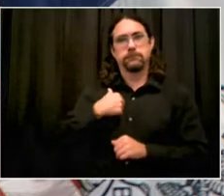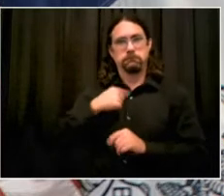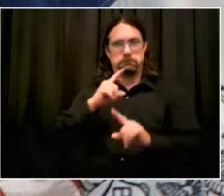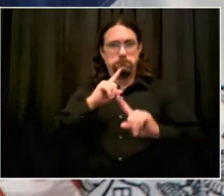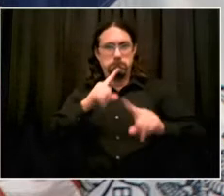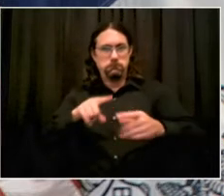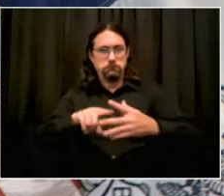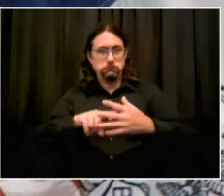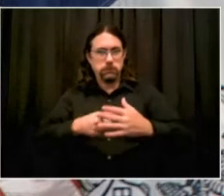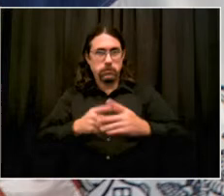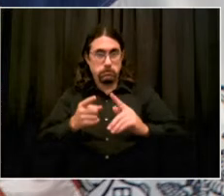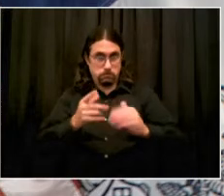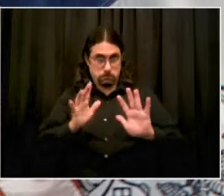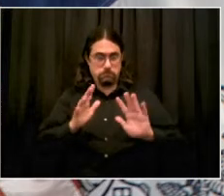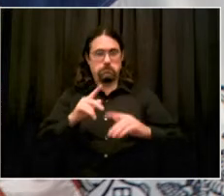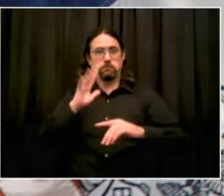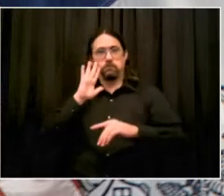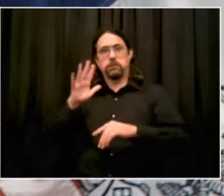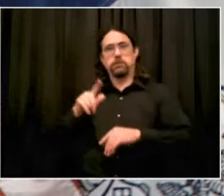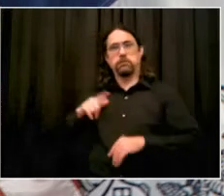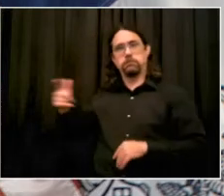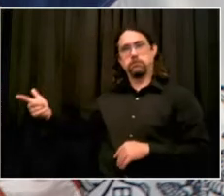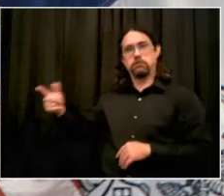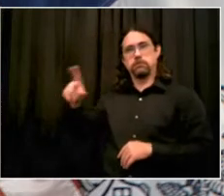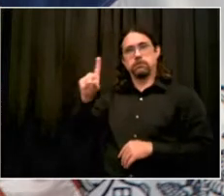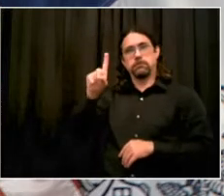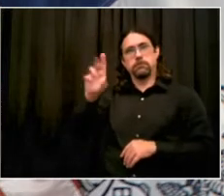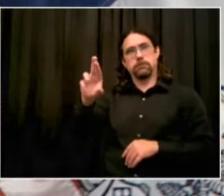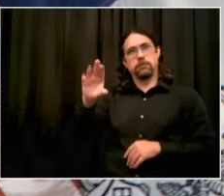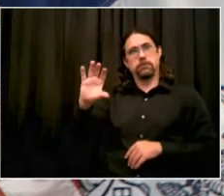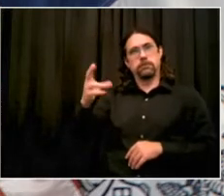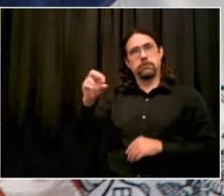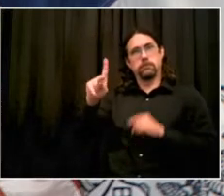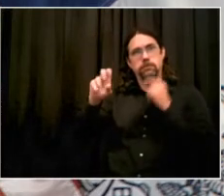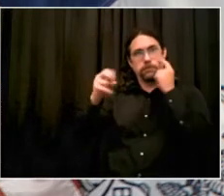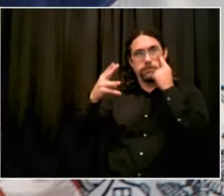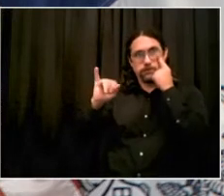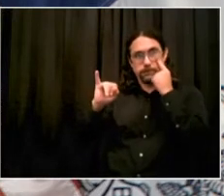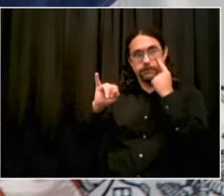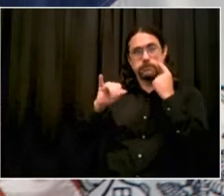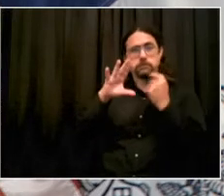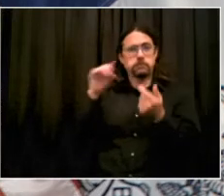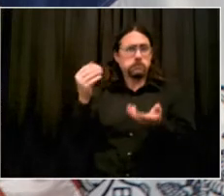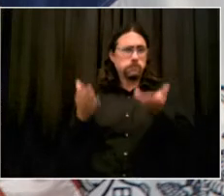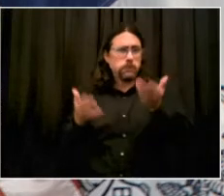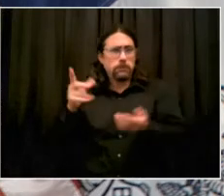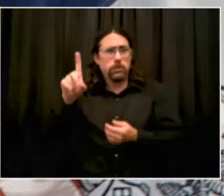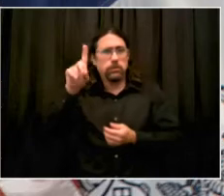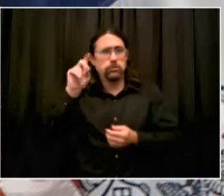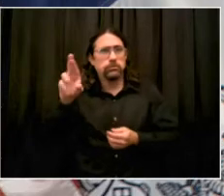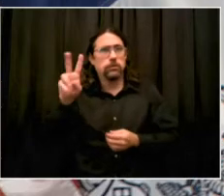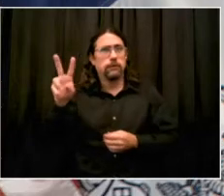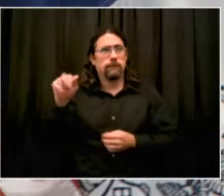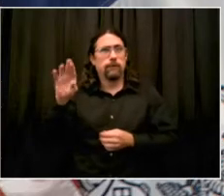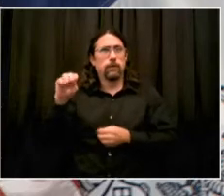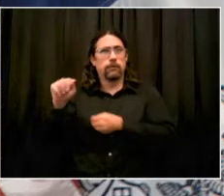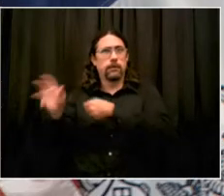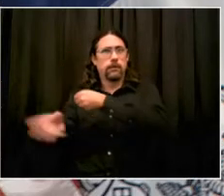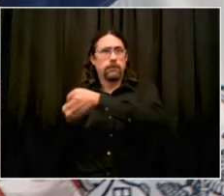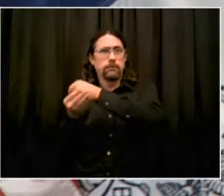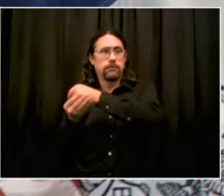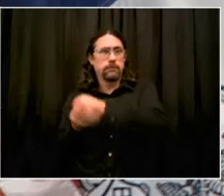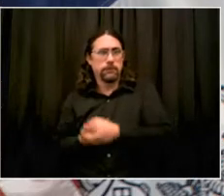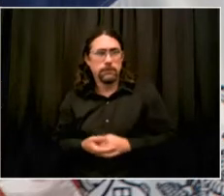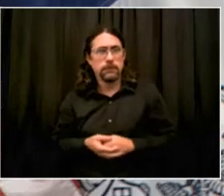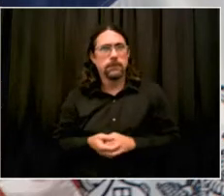and Dr. Varma is on with us as well, I would note remotely. Look, where we are now at